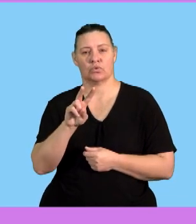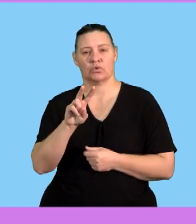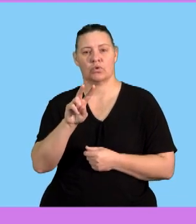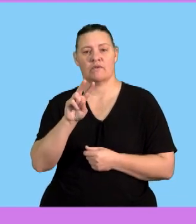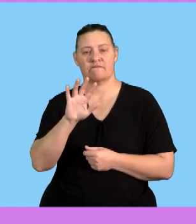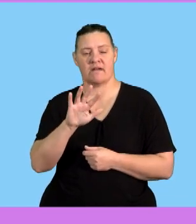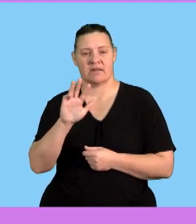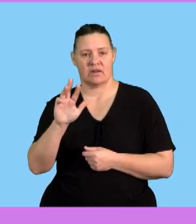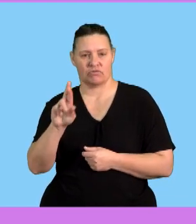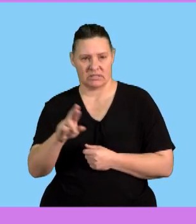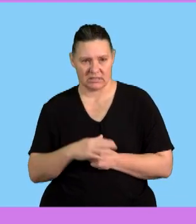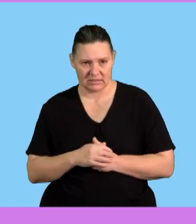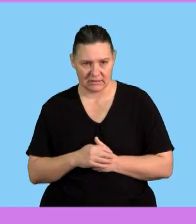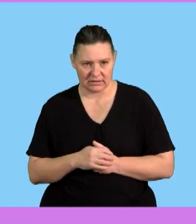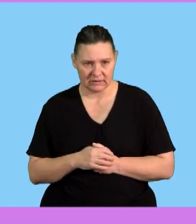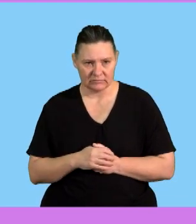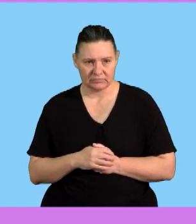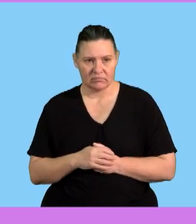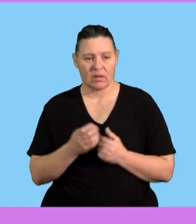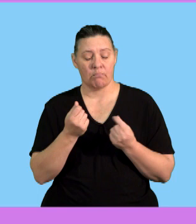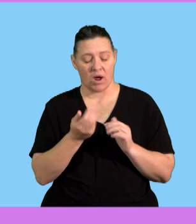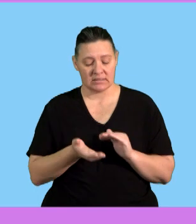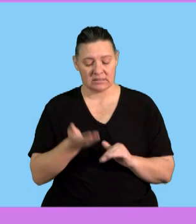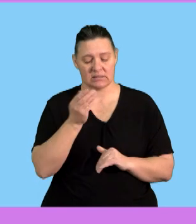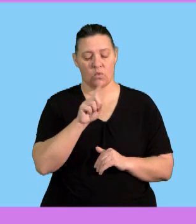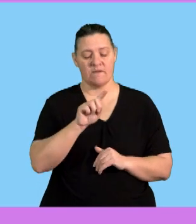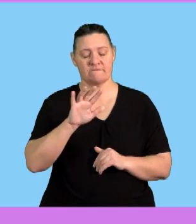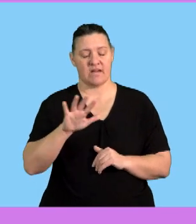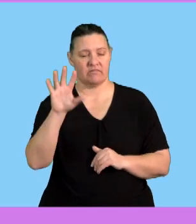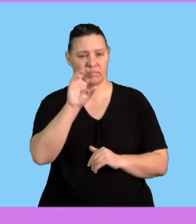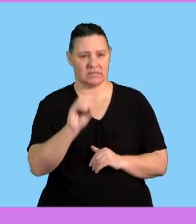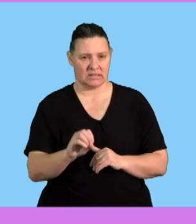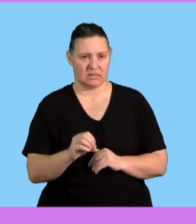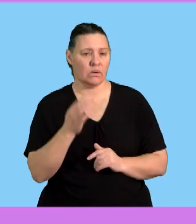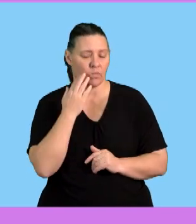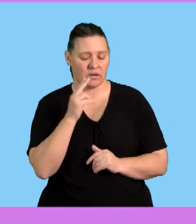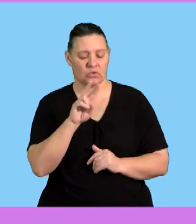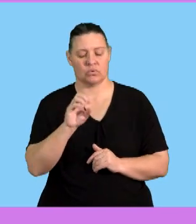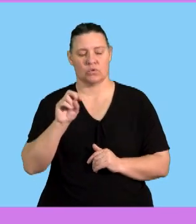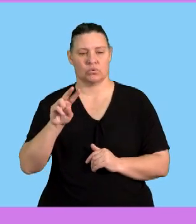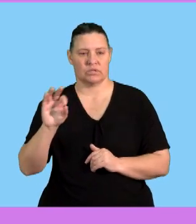259 Rand. The price was increased by 15% in